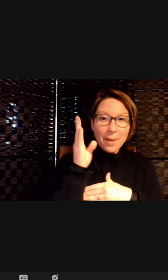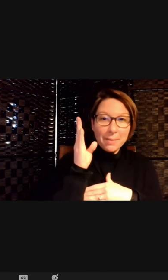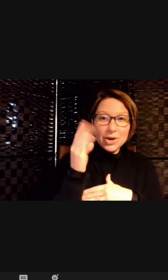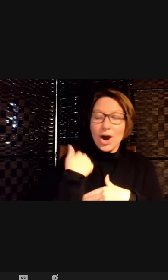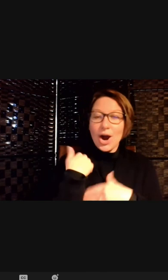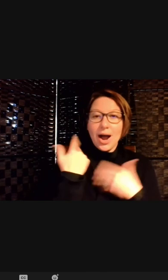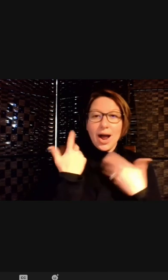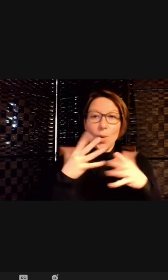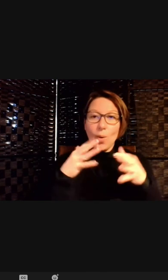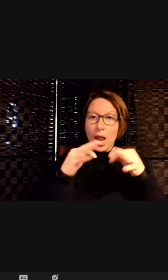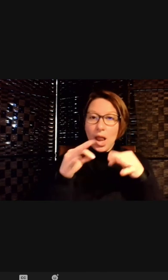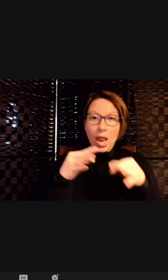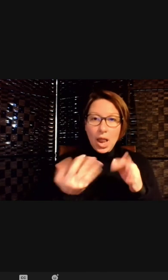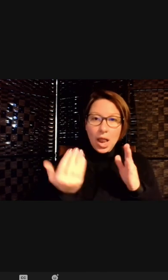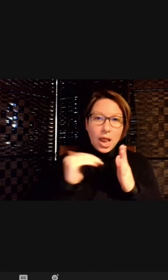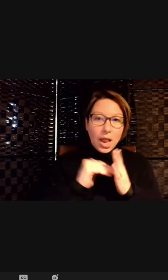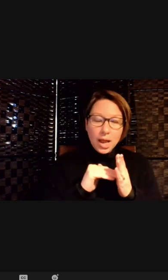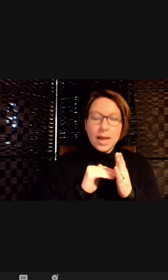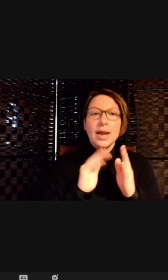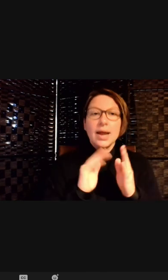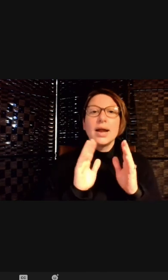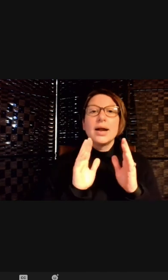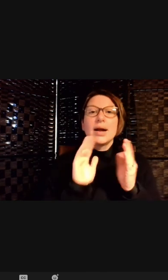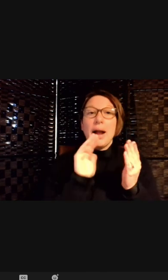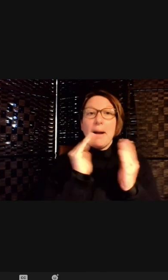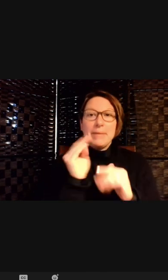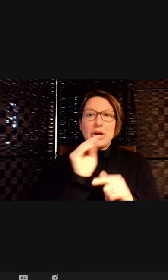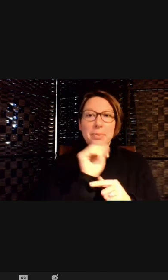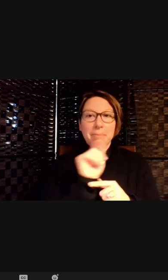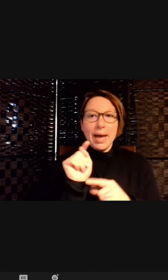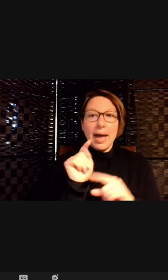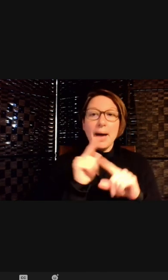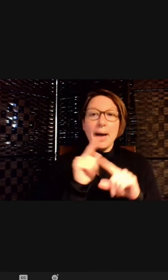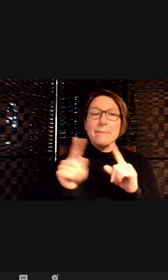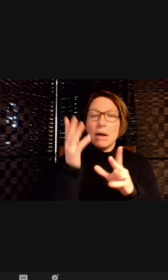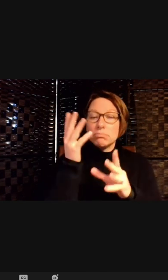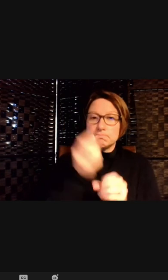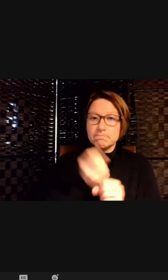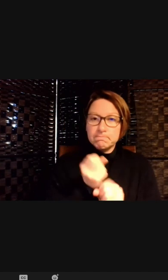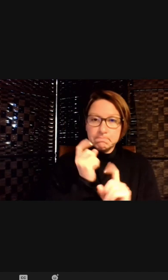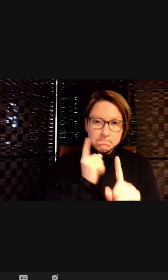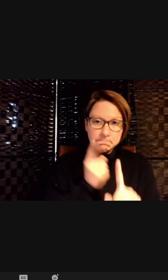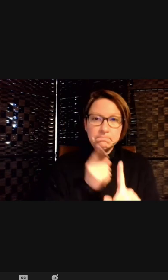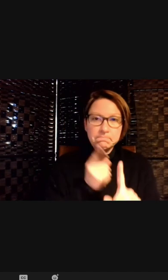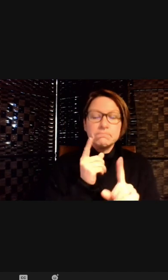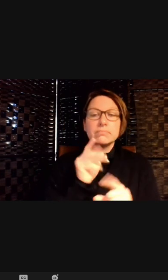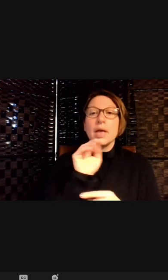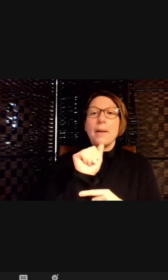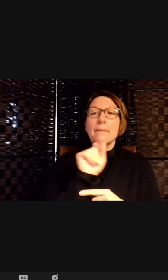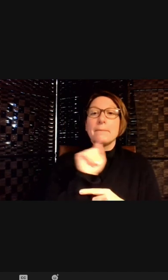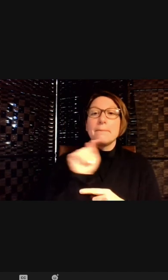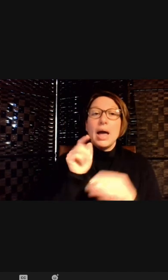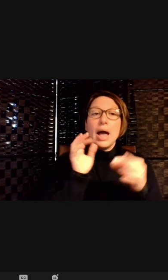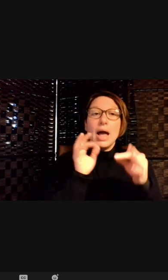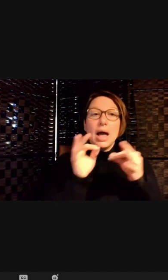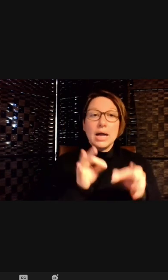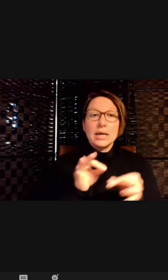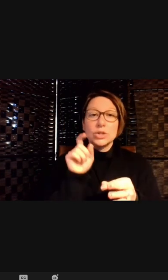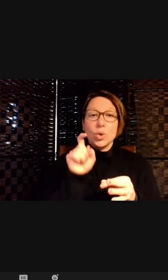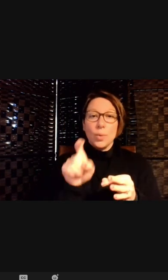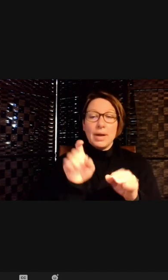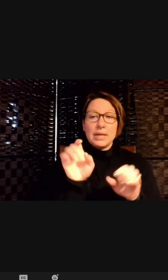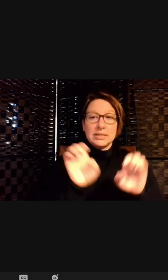he has any better than he has already done. But in a very brief synopsis, that Matt tells us we need to evaluate the